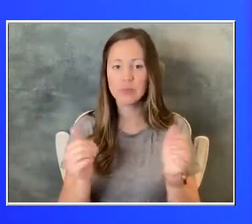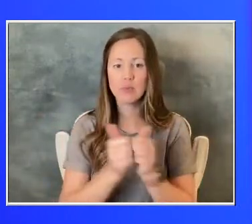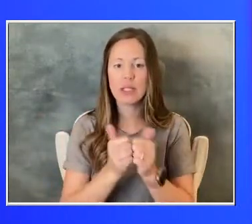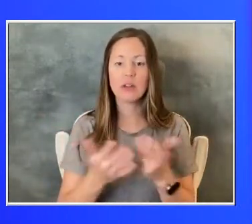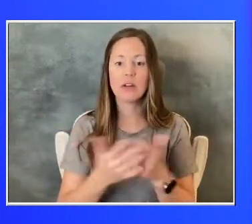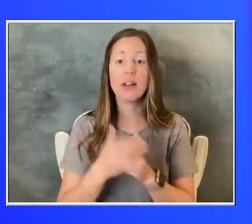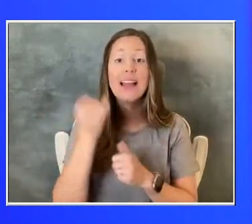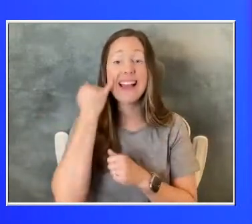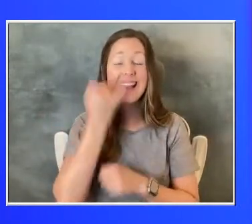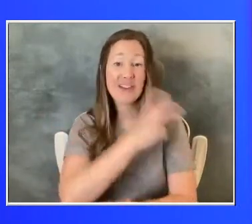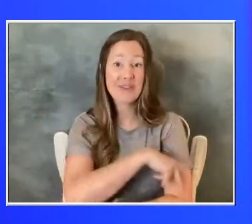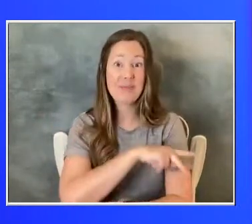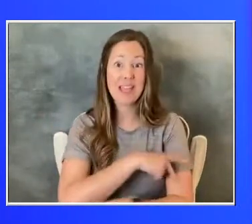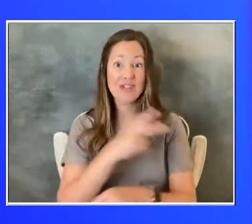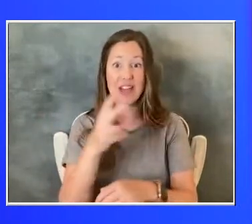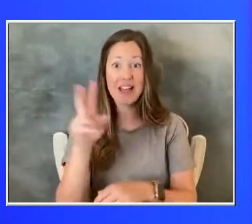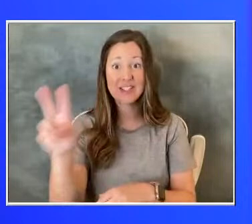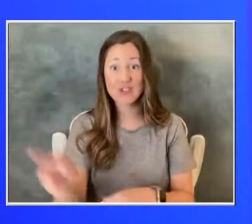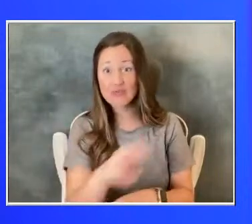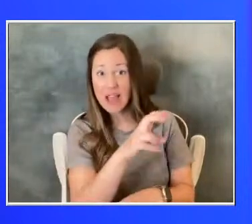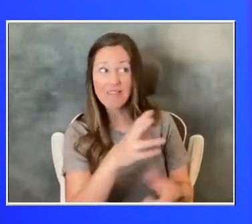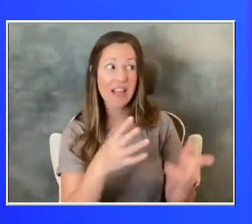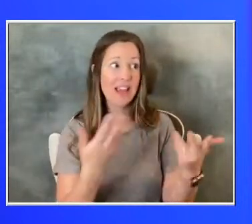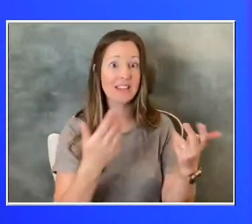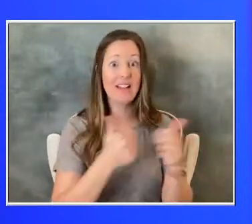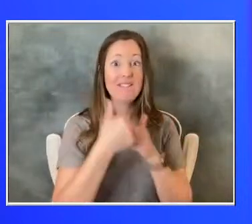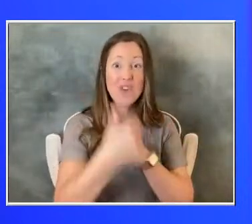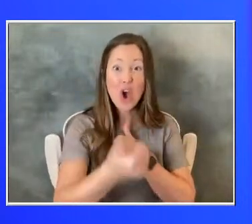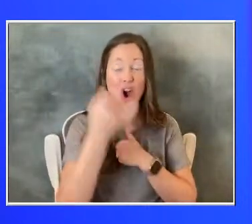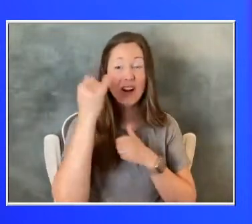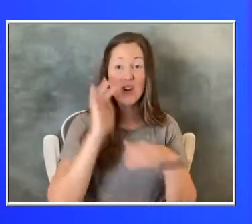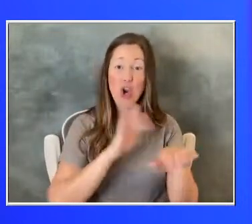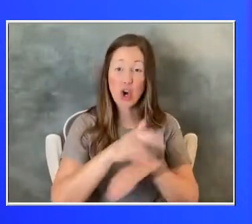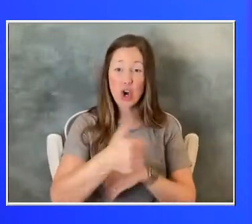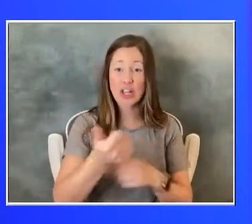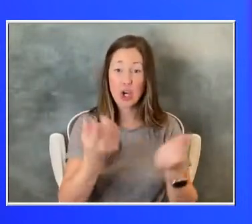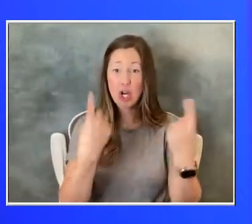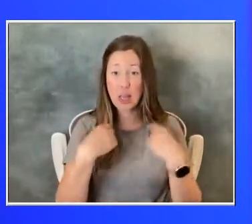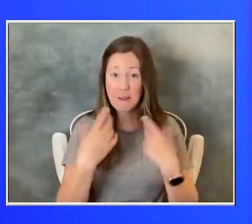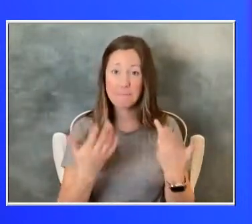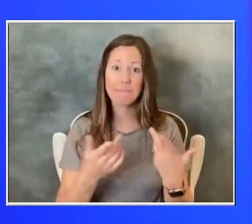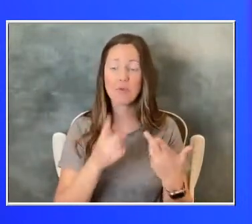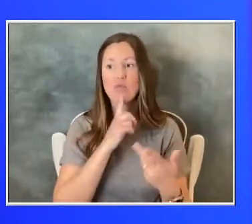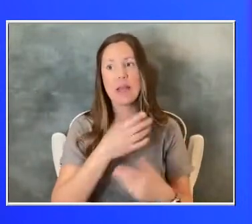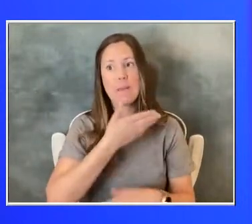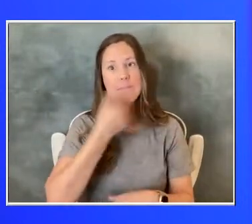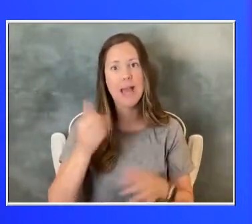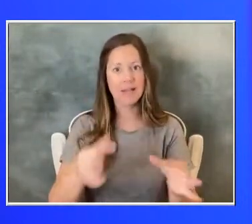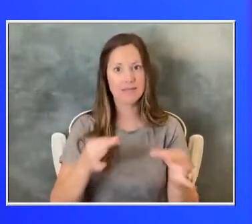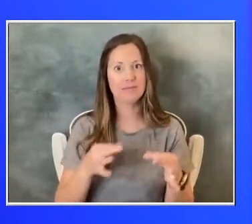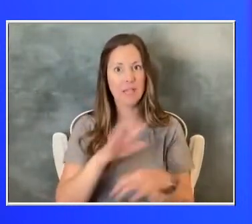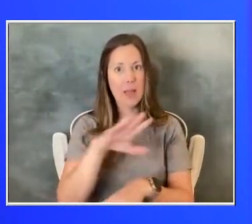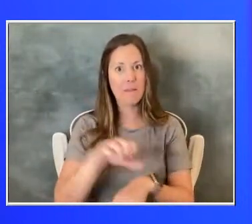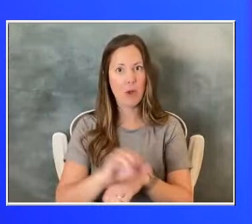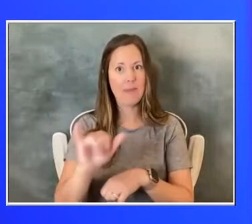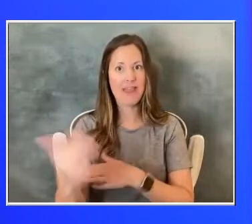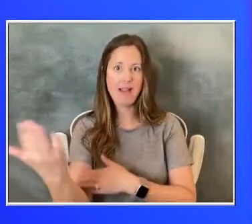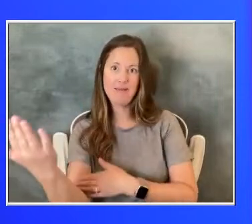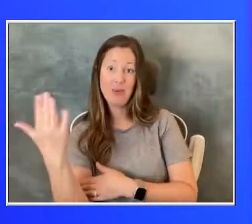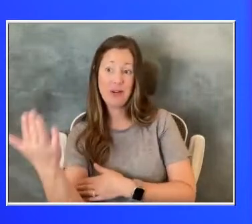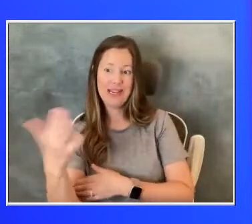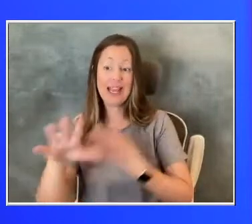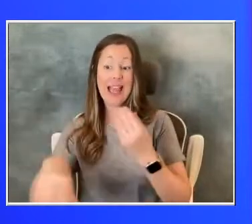the earlier you come in the day. If we need to add something on, far better to come earlier in the day because any additional test will require